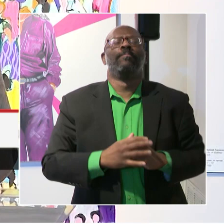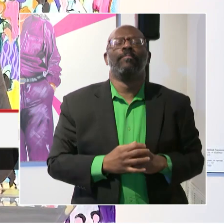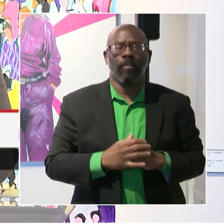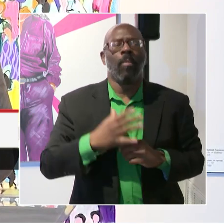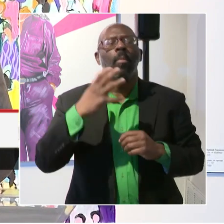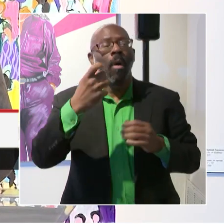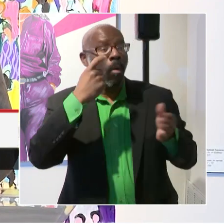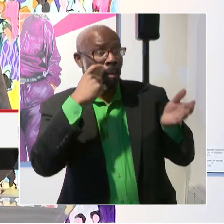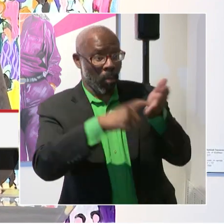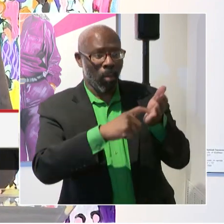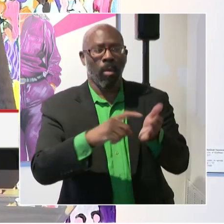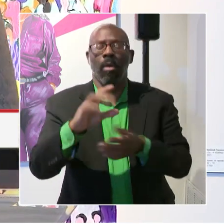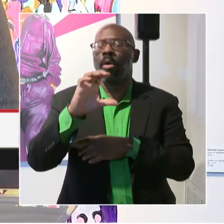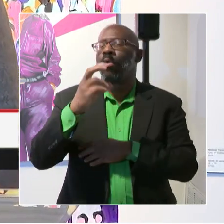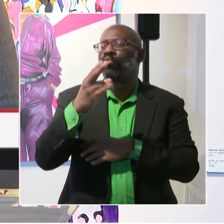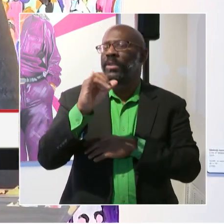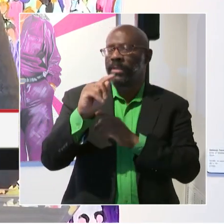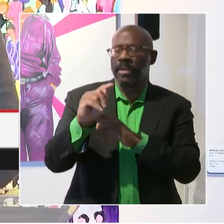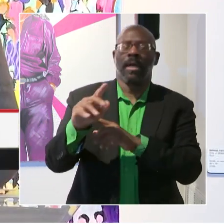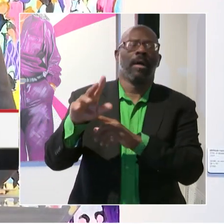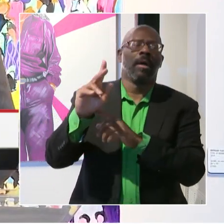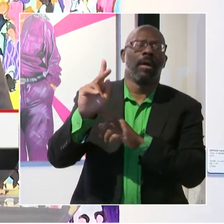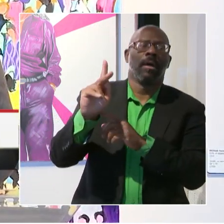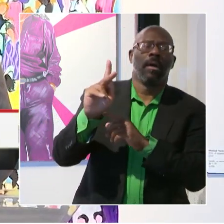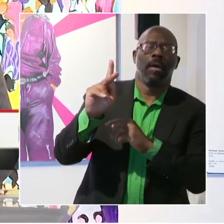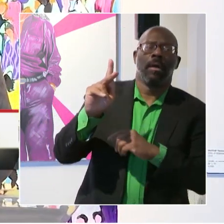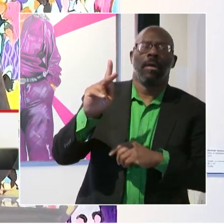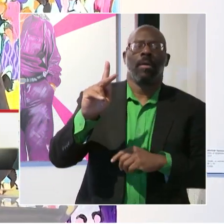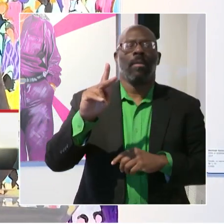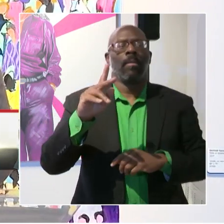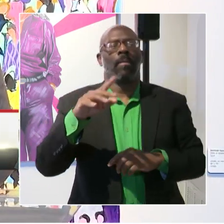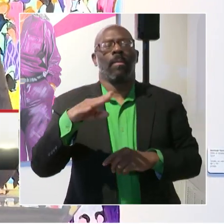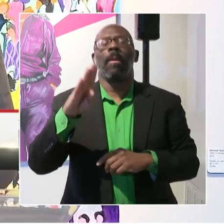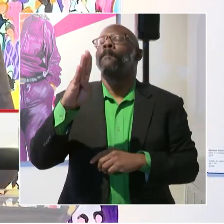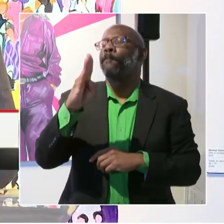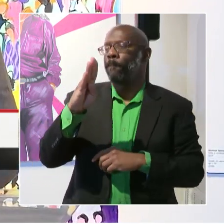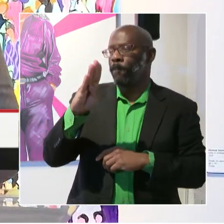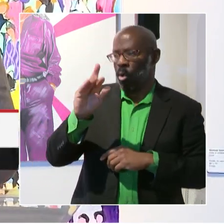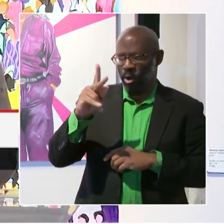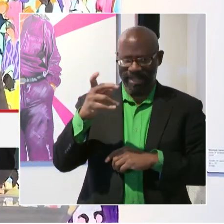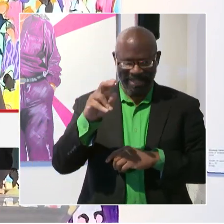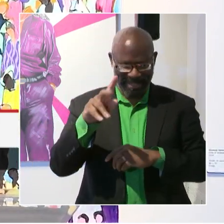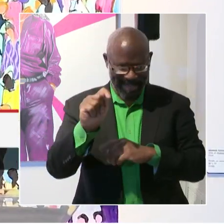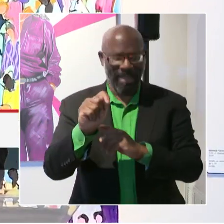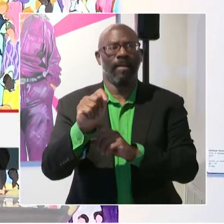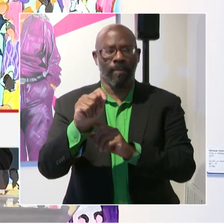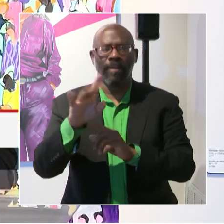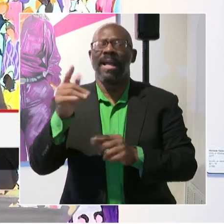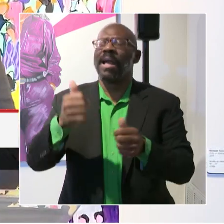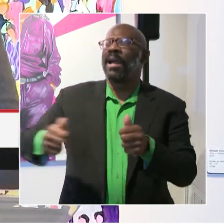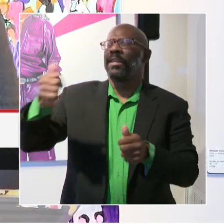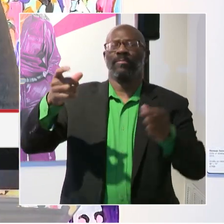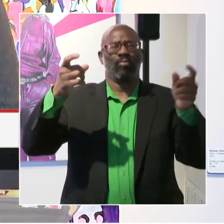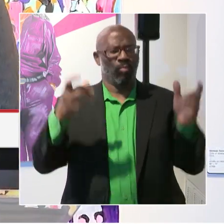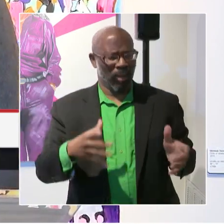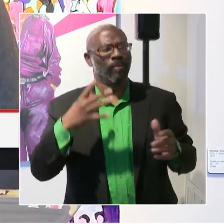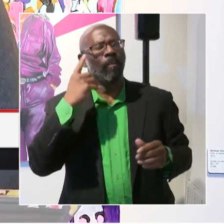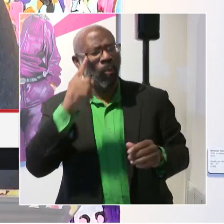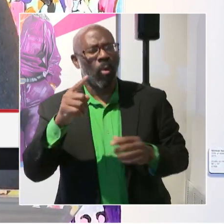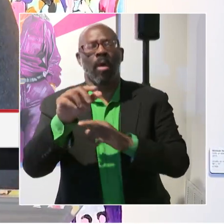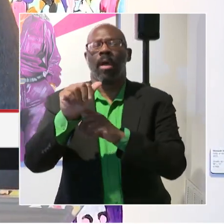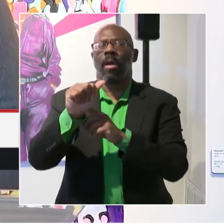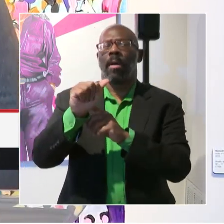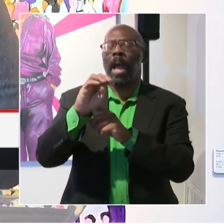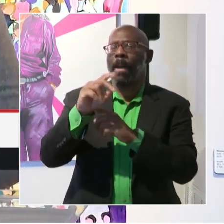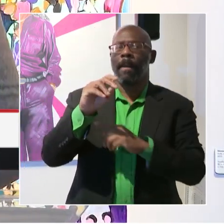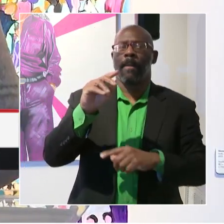Adams-Morgan Partnership Bid. Thank you for your tireless advocacy for this community and for always working to ensure Adams-Morgan remains a vibrant and welcoming